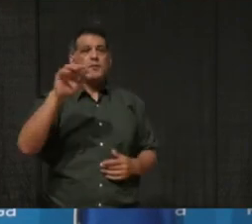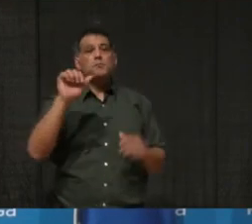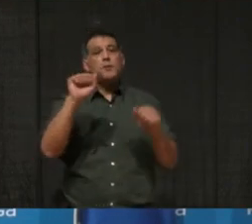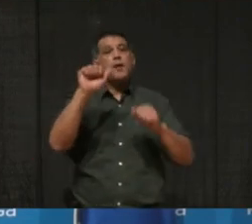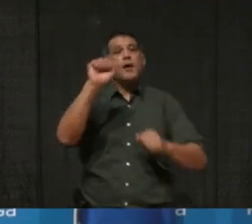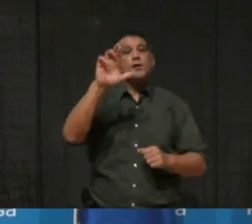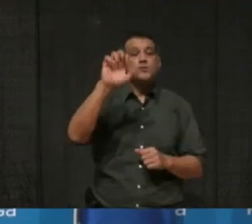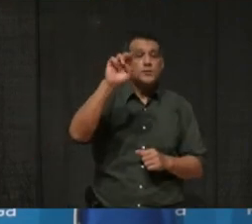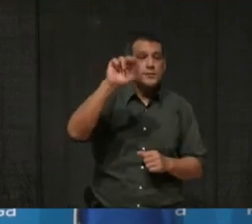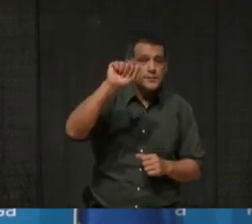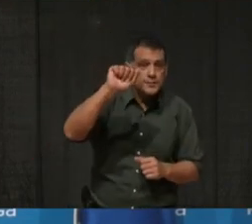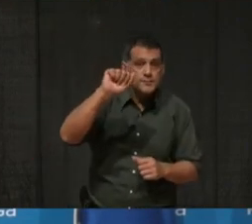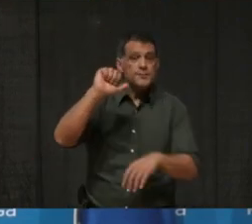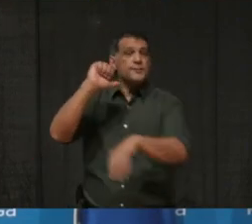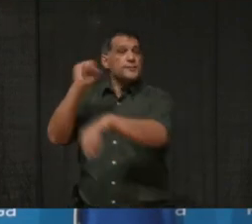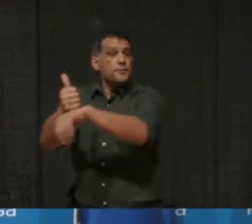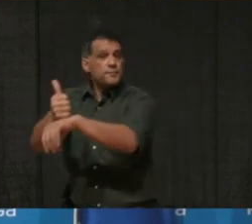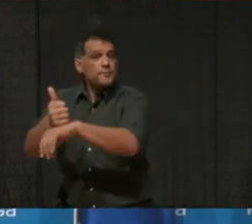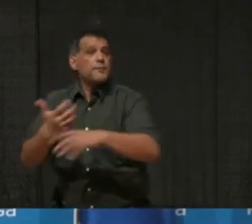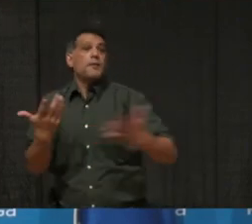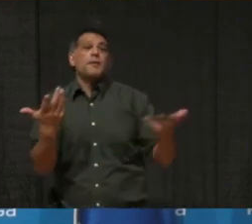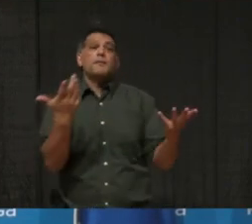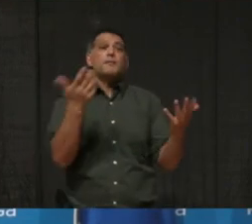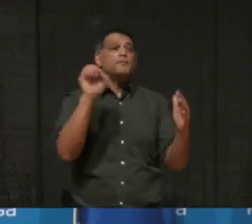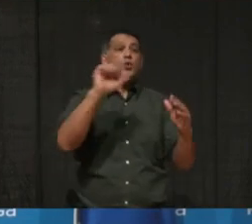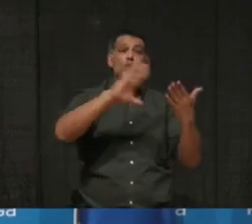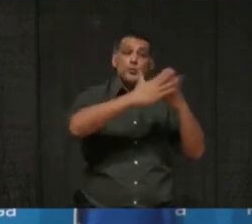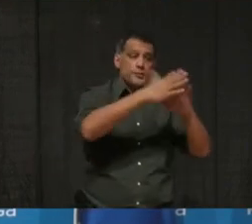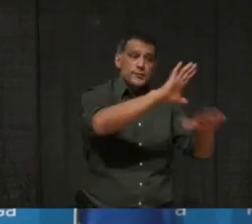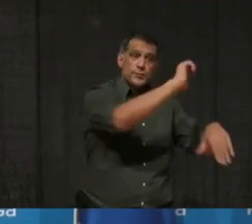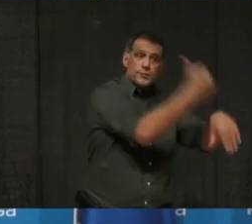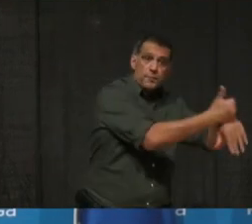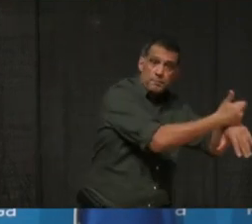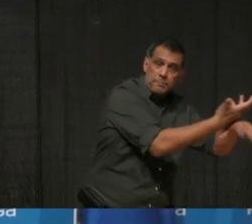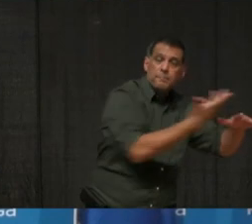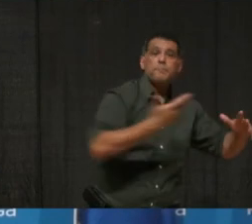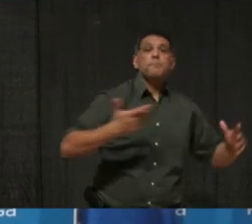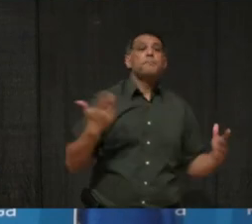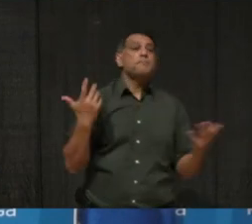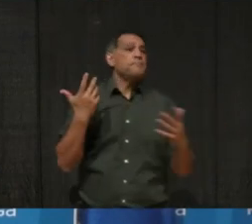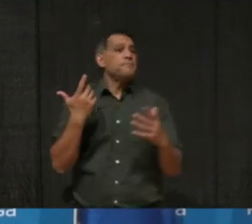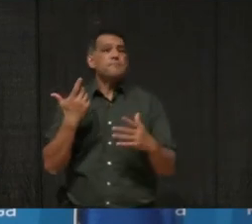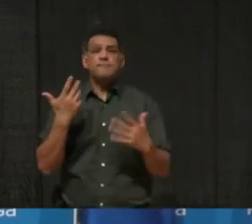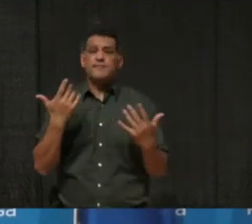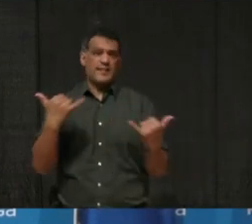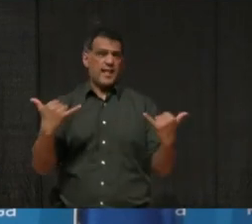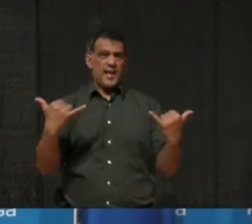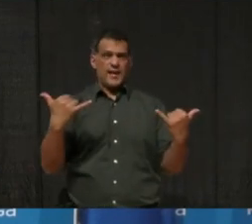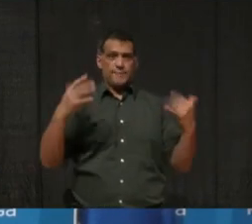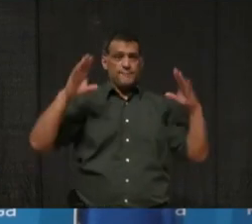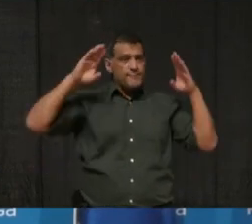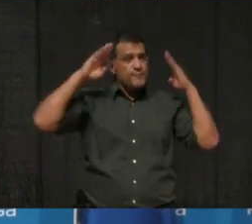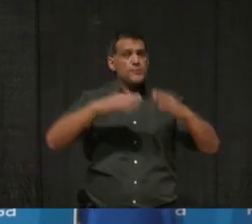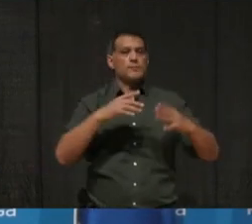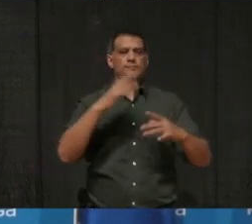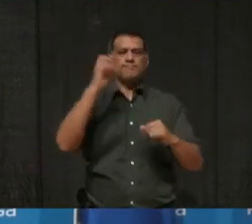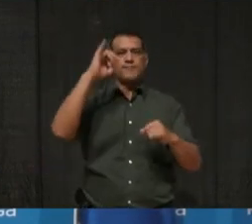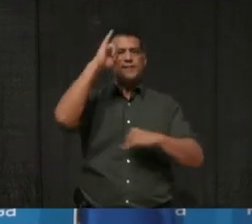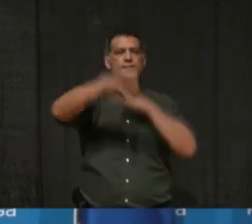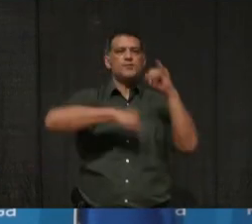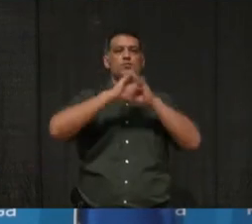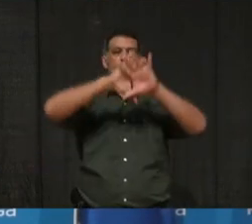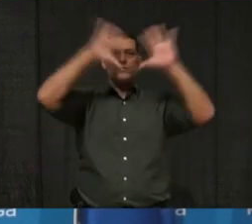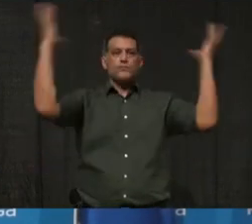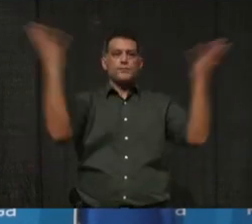best and most centralised locations. And certainly they've now turned their attention to the International Centre, closer to the